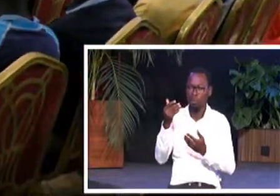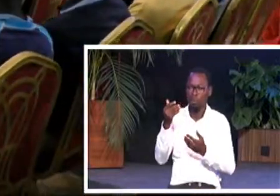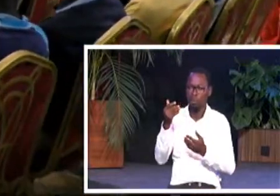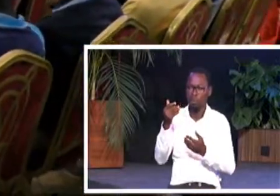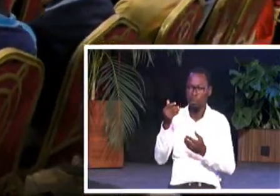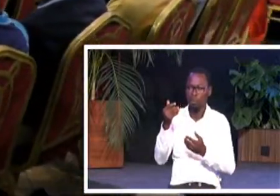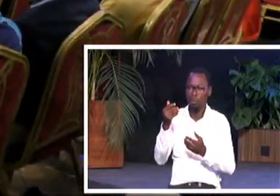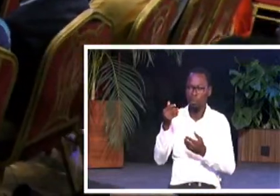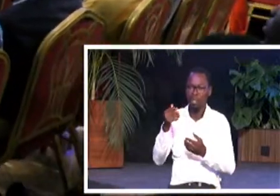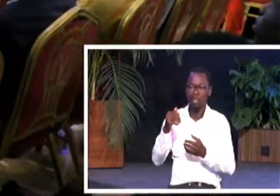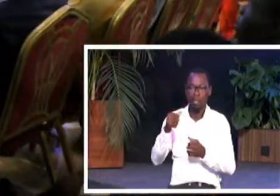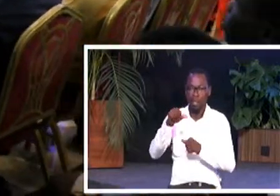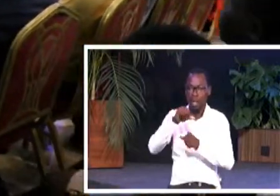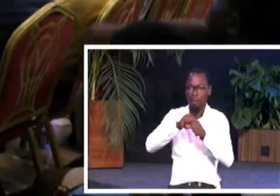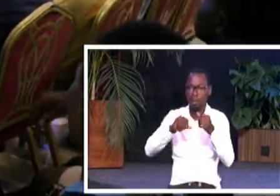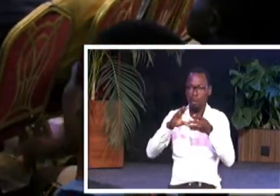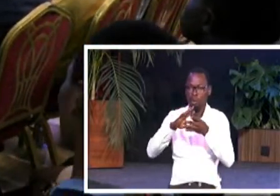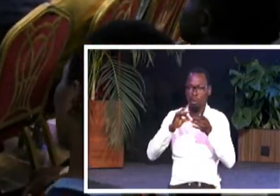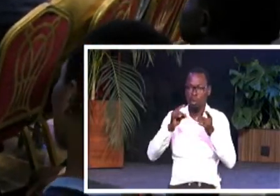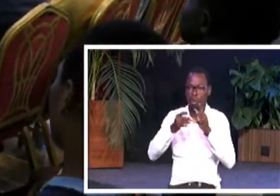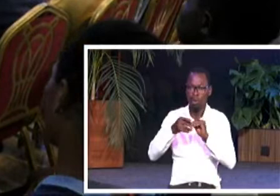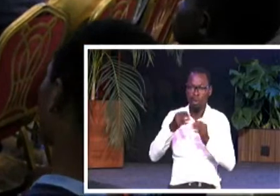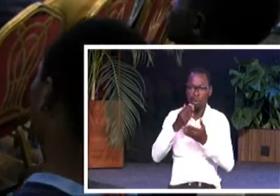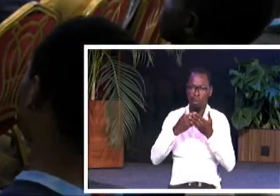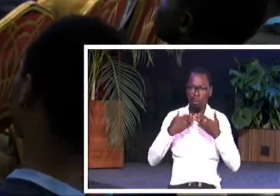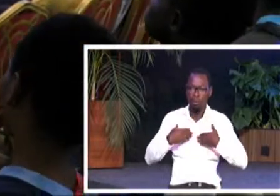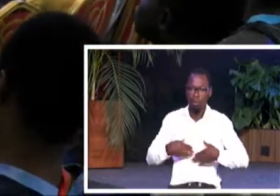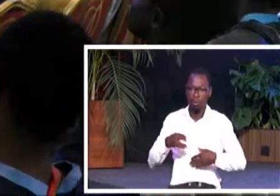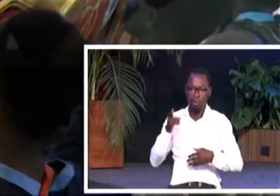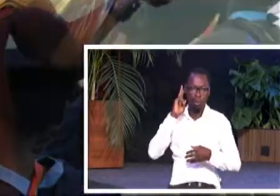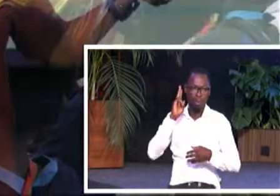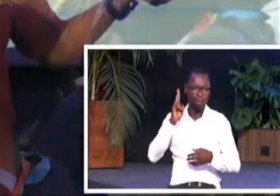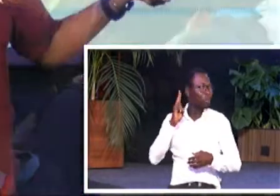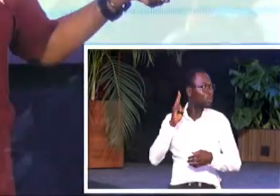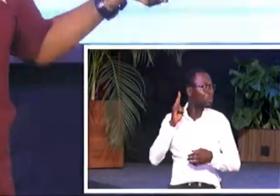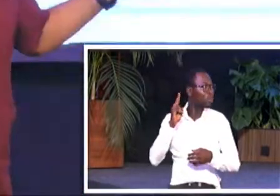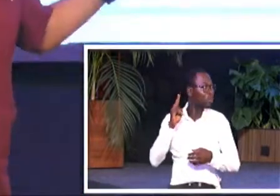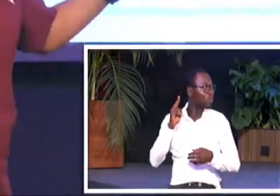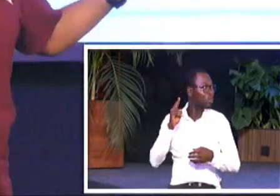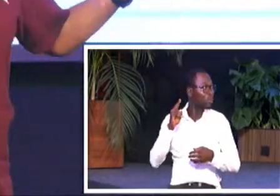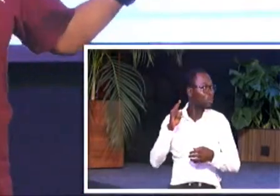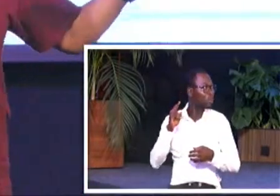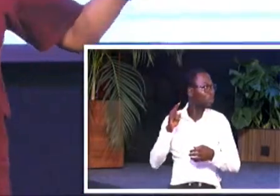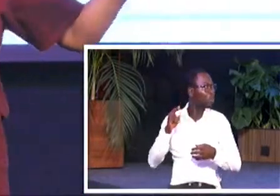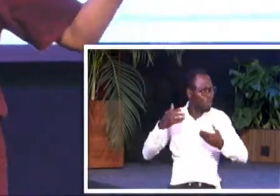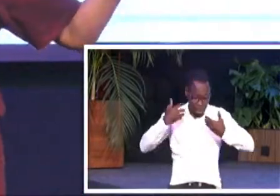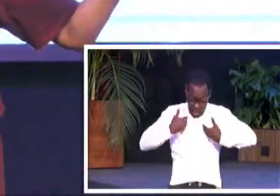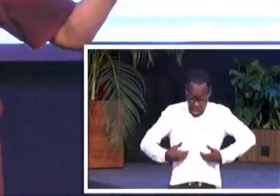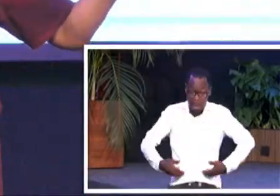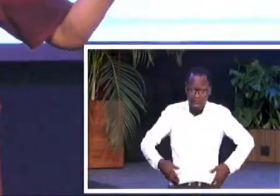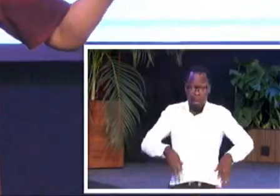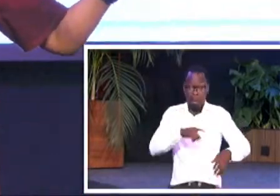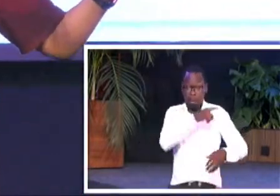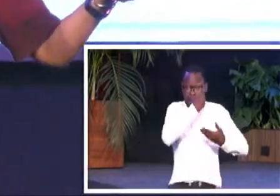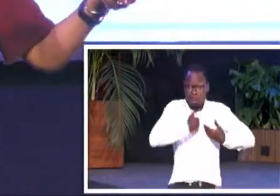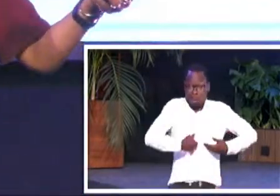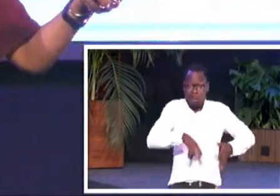living testimony. Can you read what's on my t-shirt? Can everyone read it?